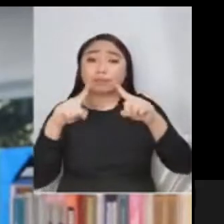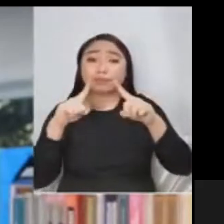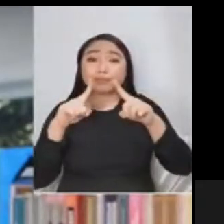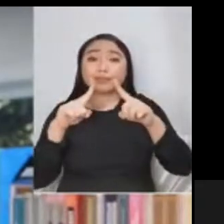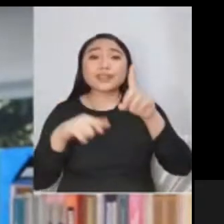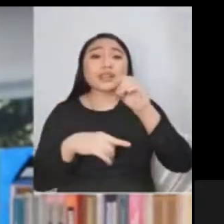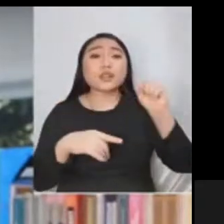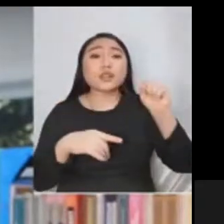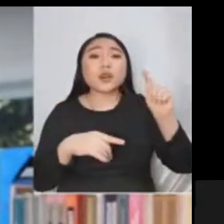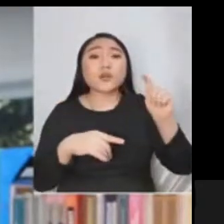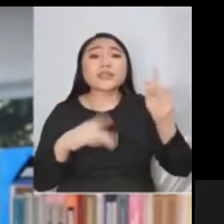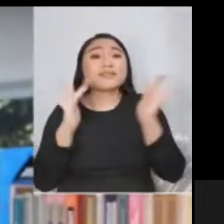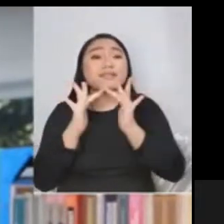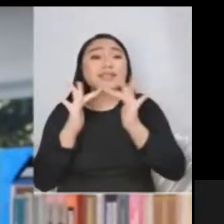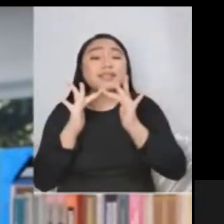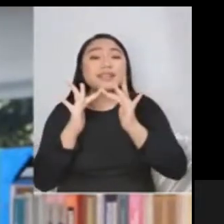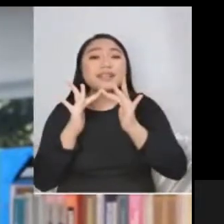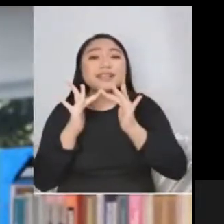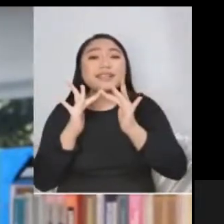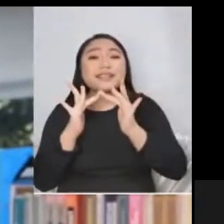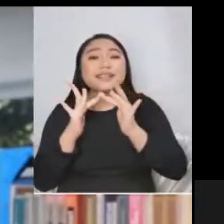DOST-STII Library na makikita sa